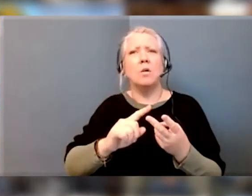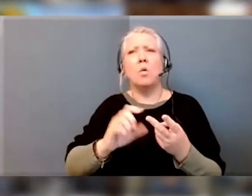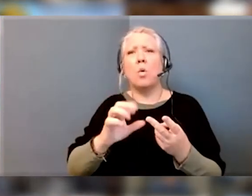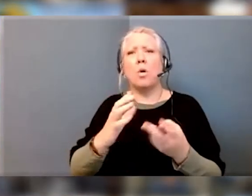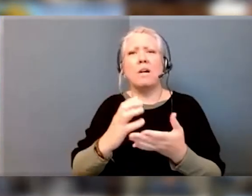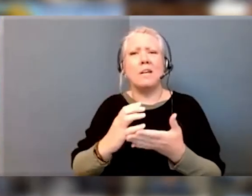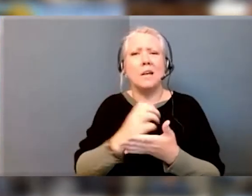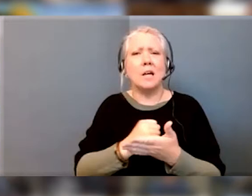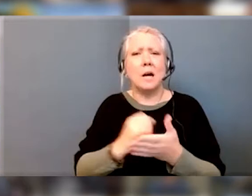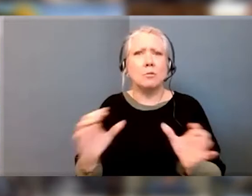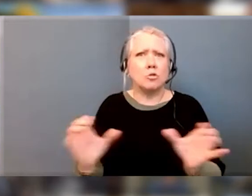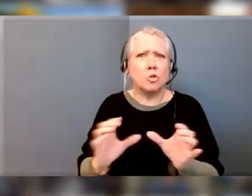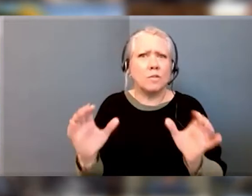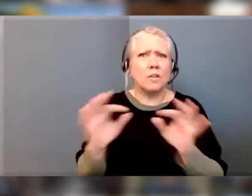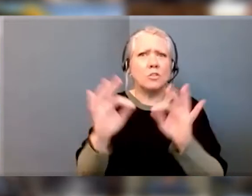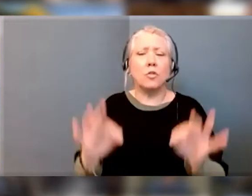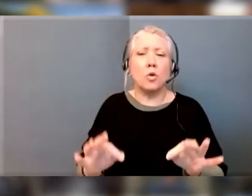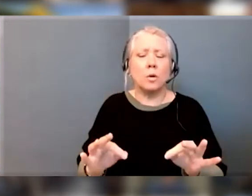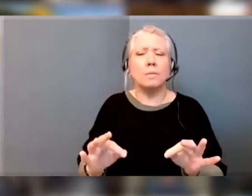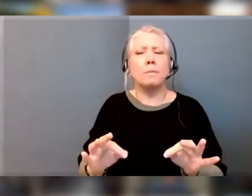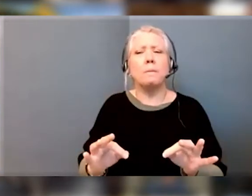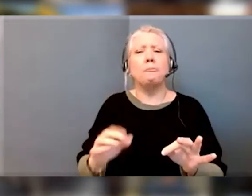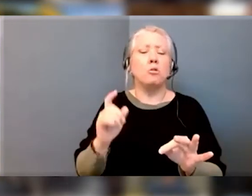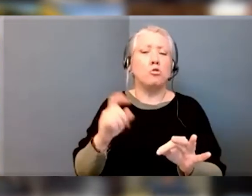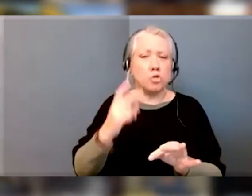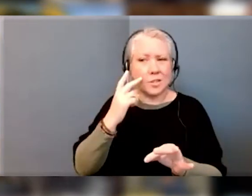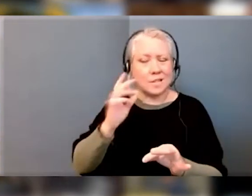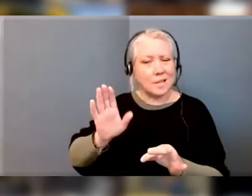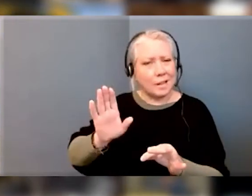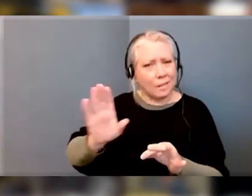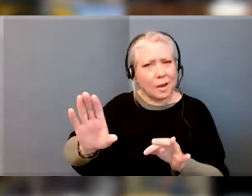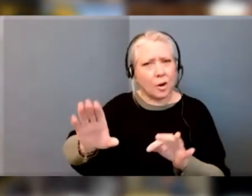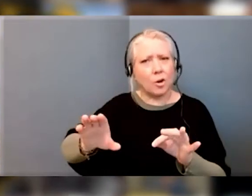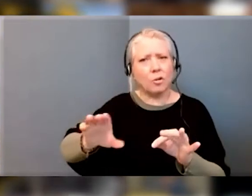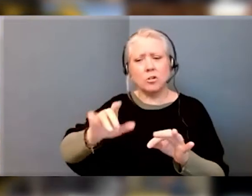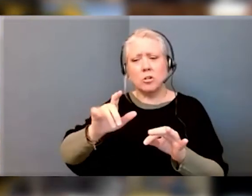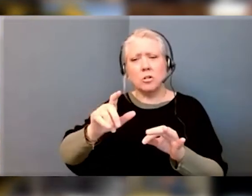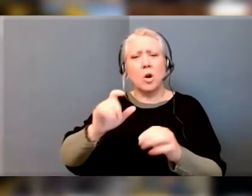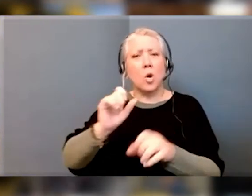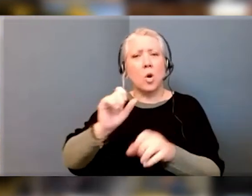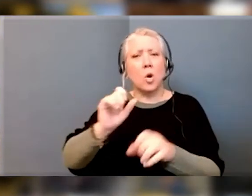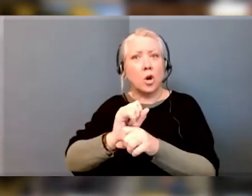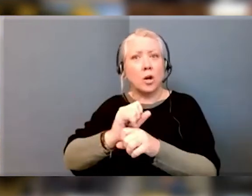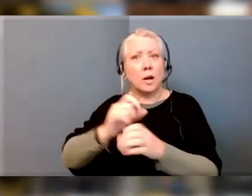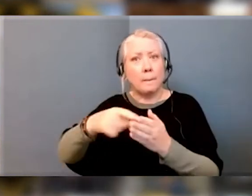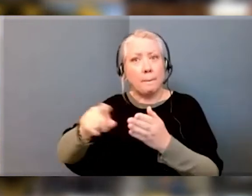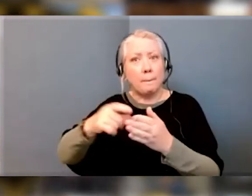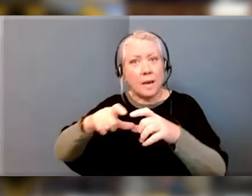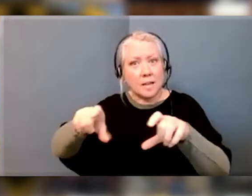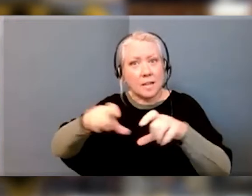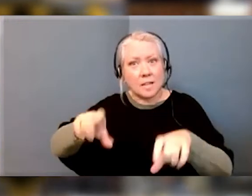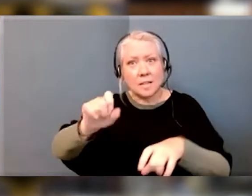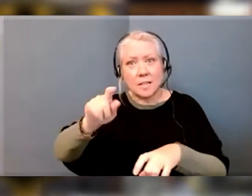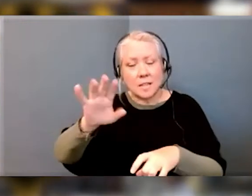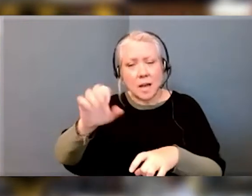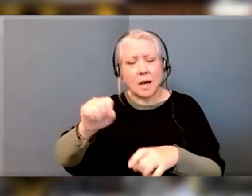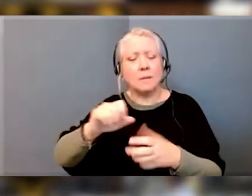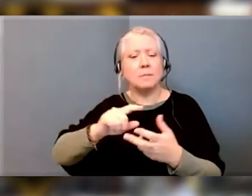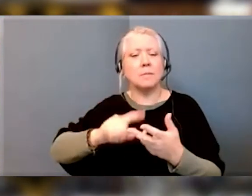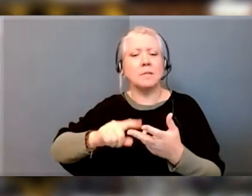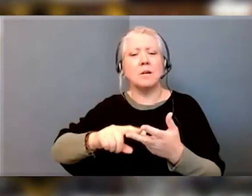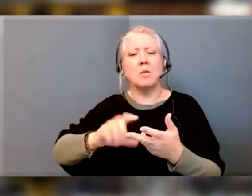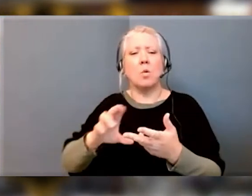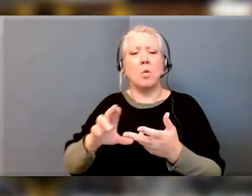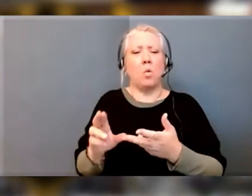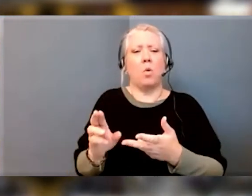You maybe want to see pay stubs or a benefit statement. For youth programs for children who attend Pittsburgh public schools, the